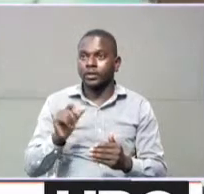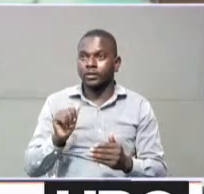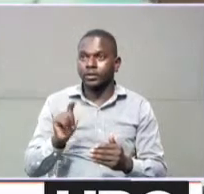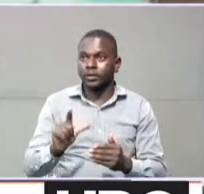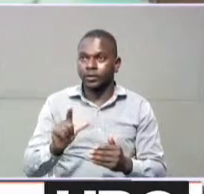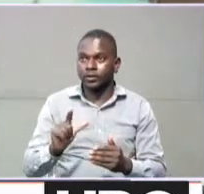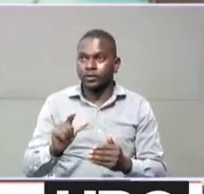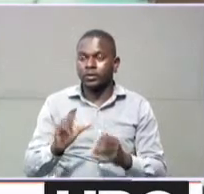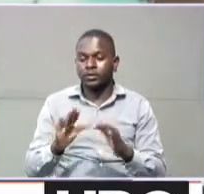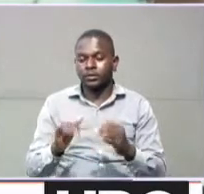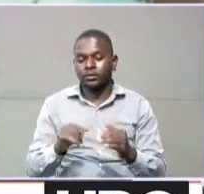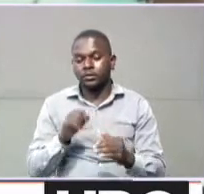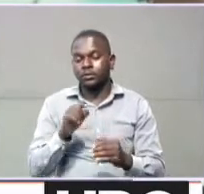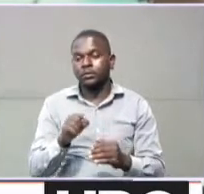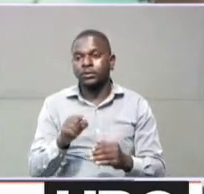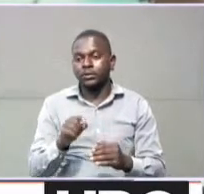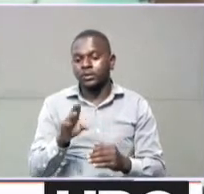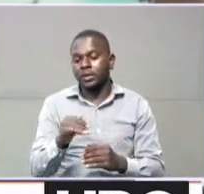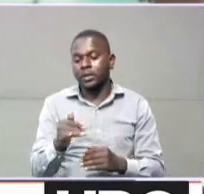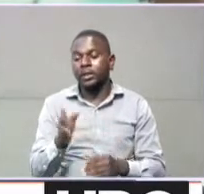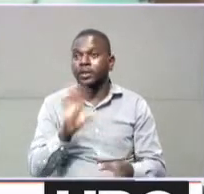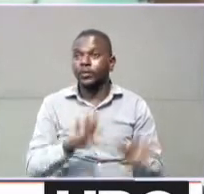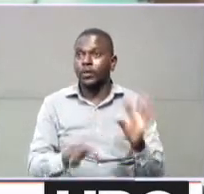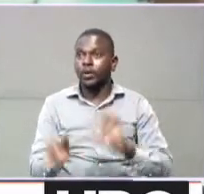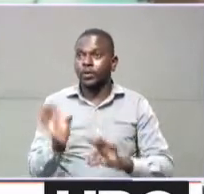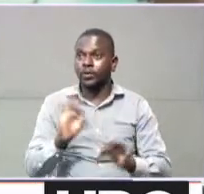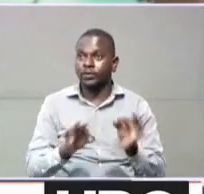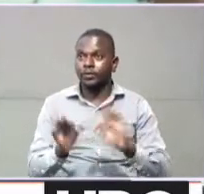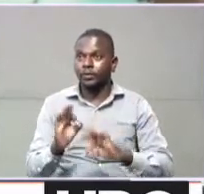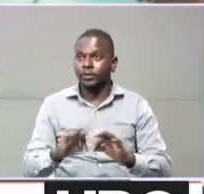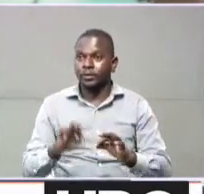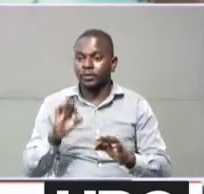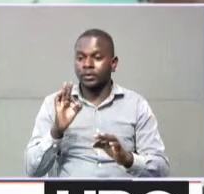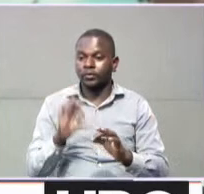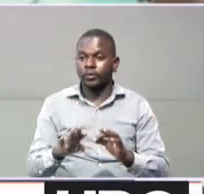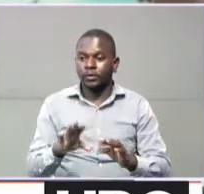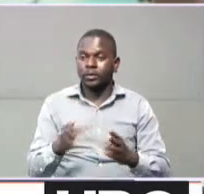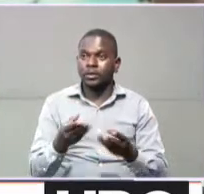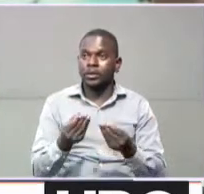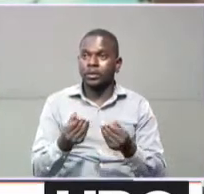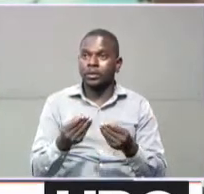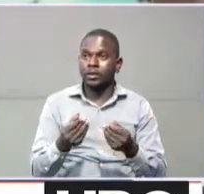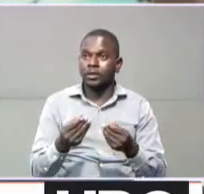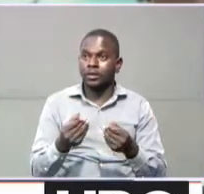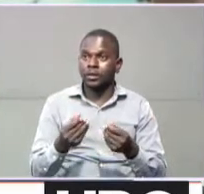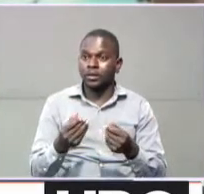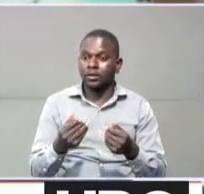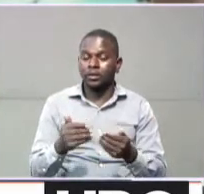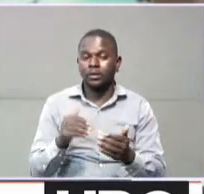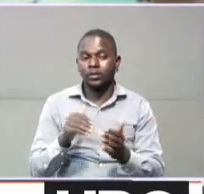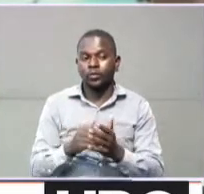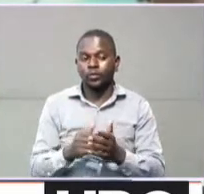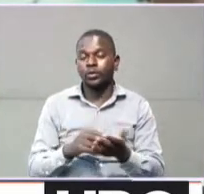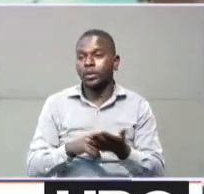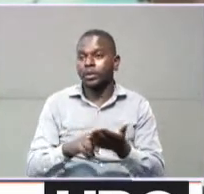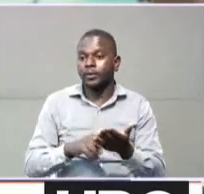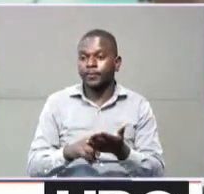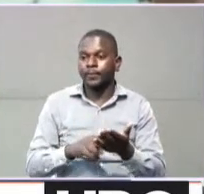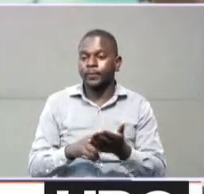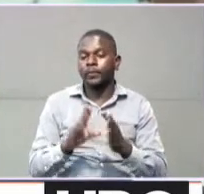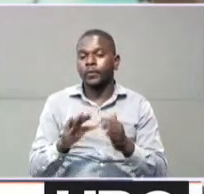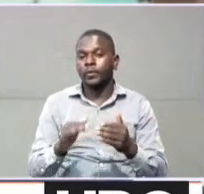in and other chemicals plastics polysins meson also is commonly used